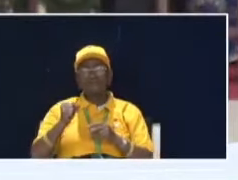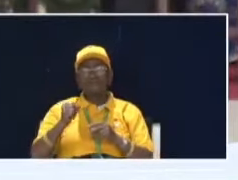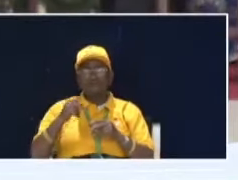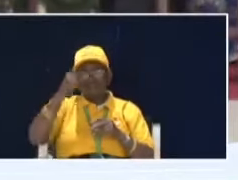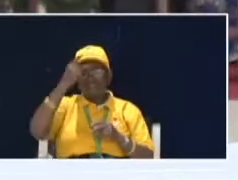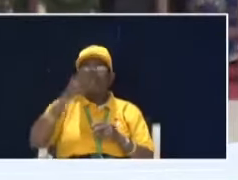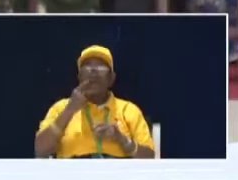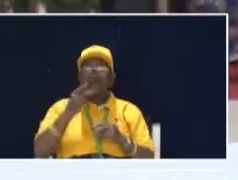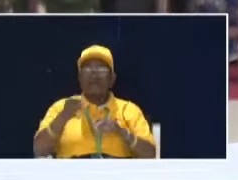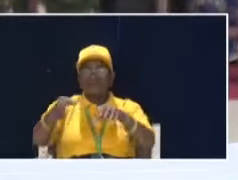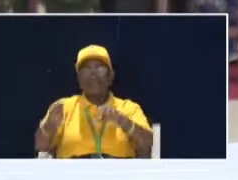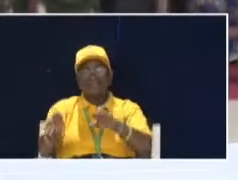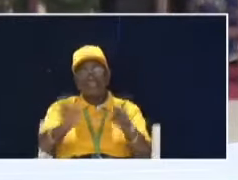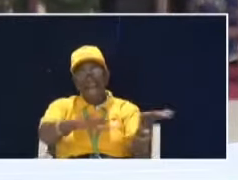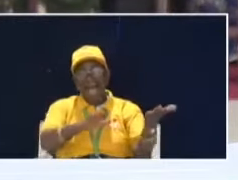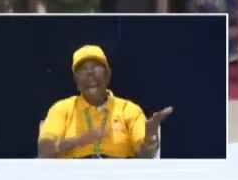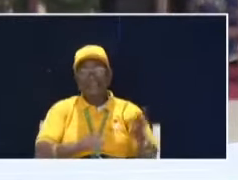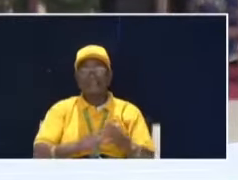Pharaoh died.